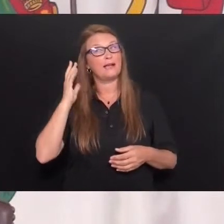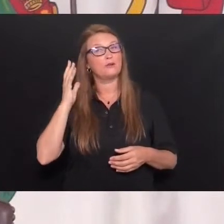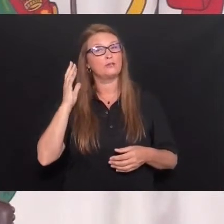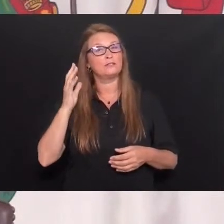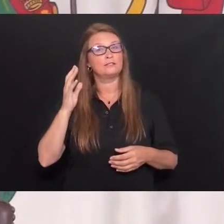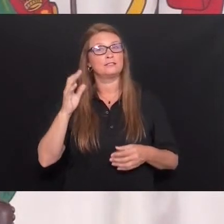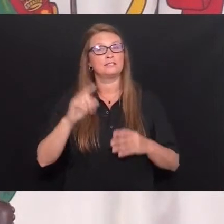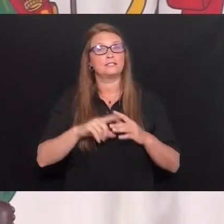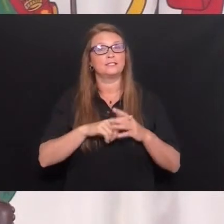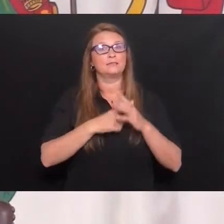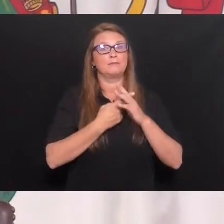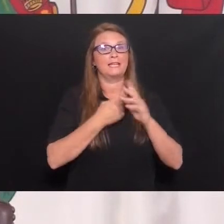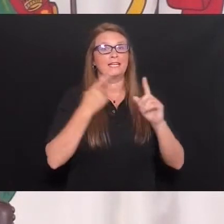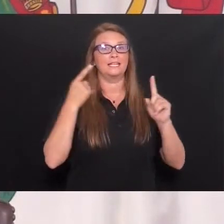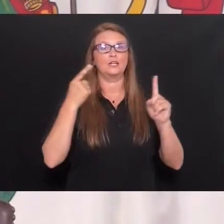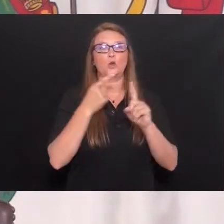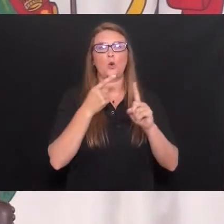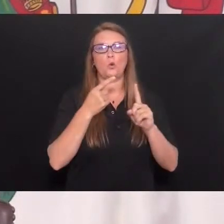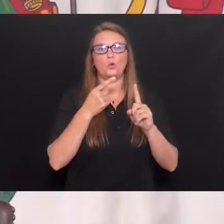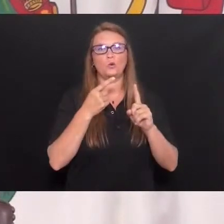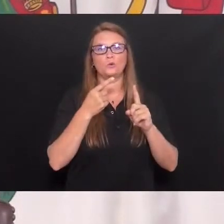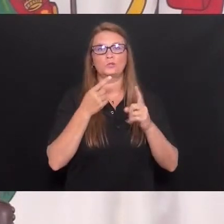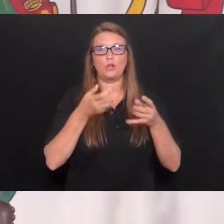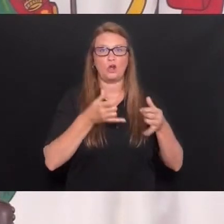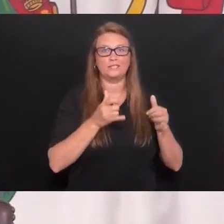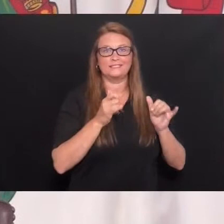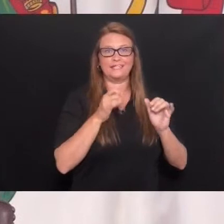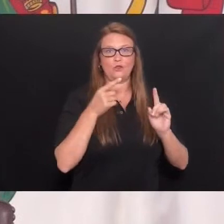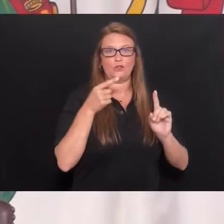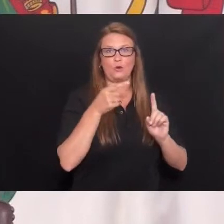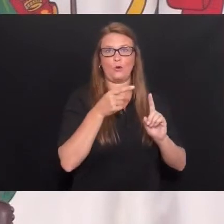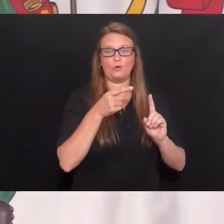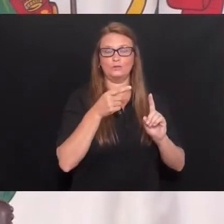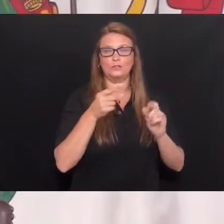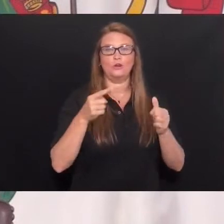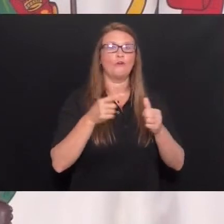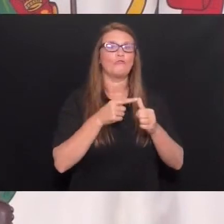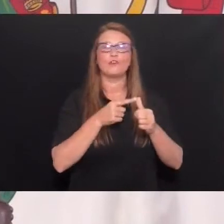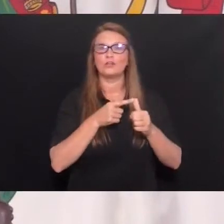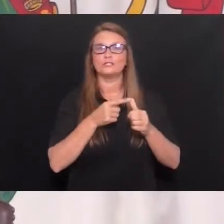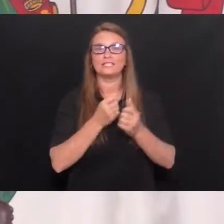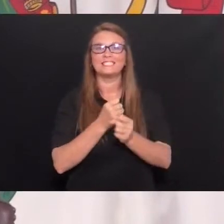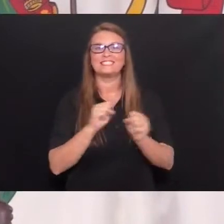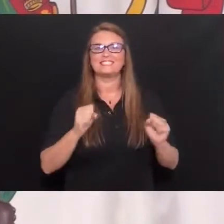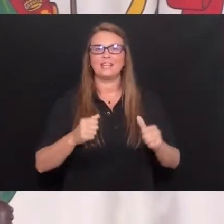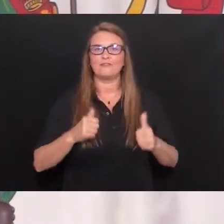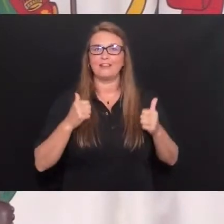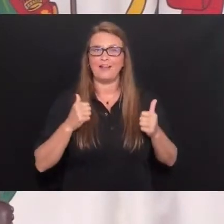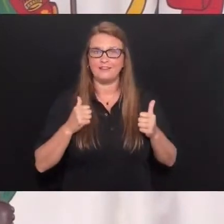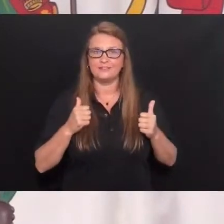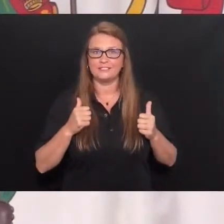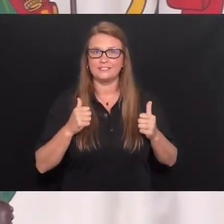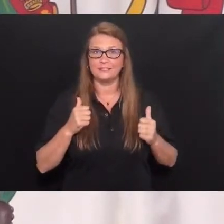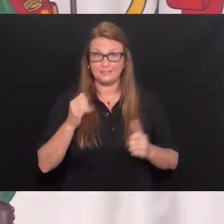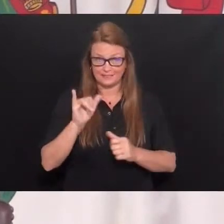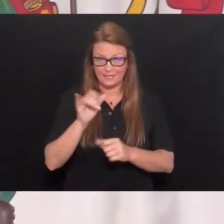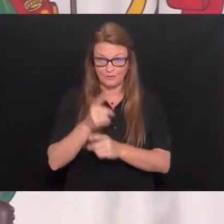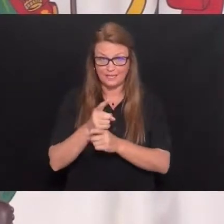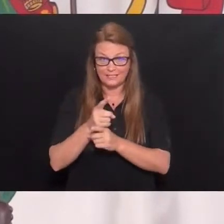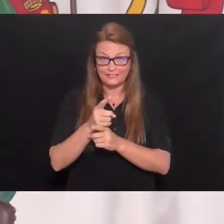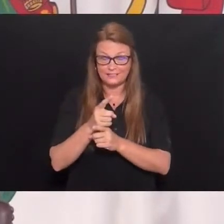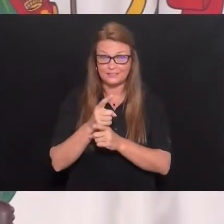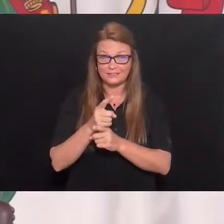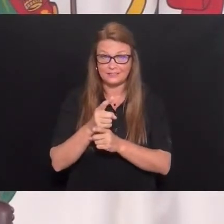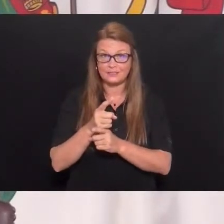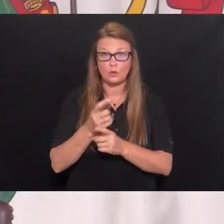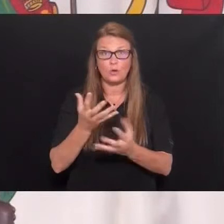our beginning goals and still are these goals, and that is first and foremost to save lives. I mean, is that not exactly what we've tried to